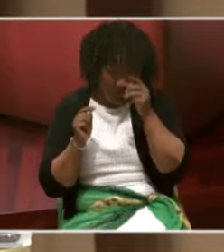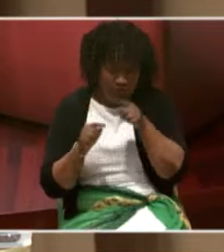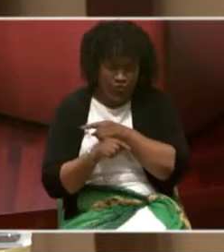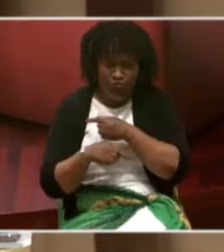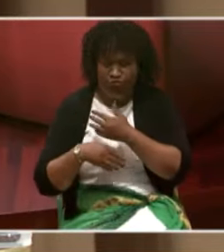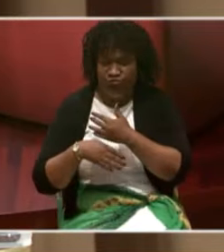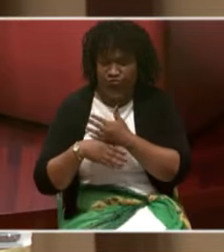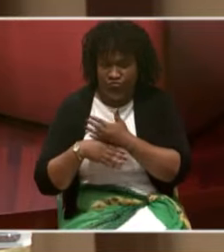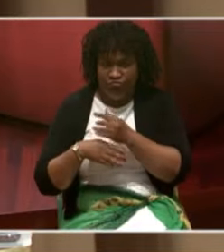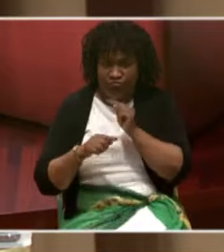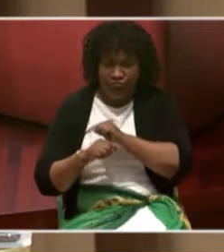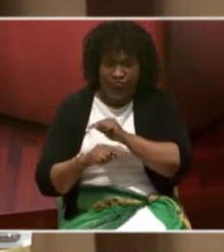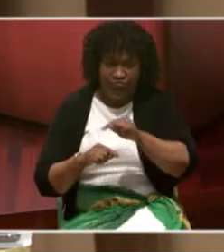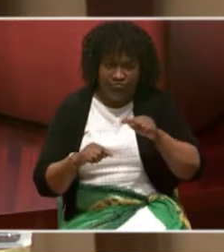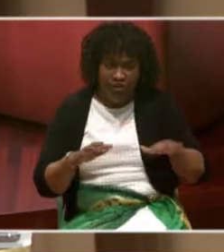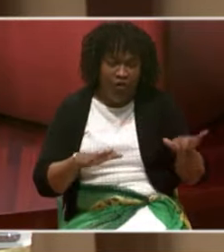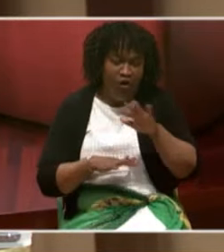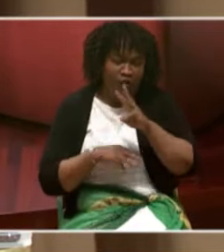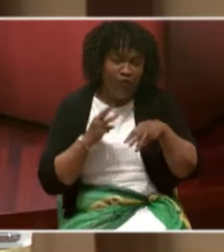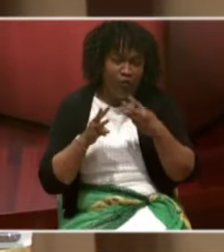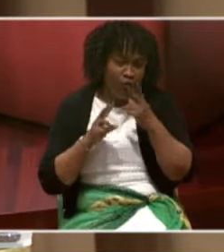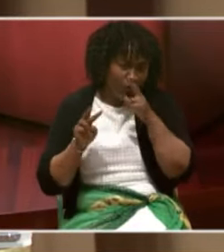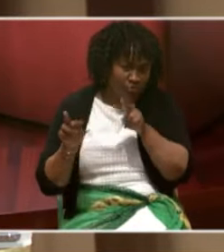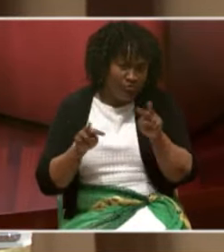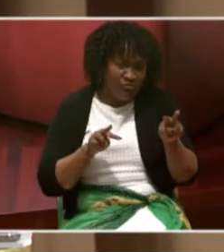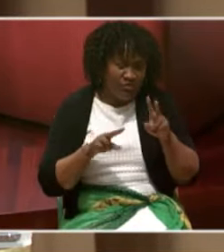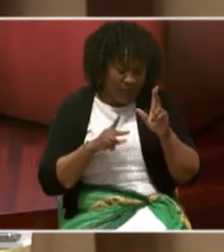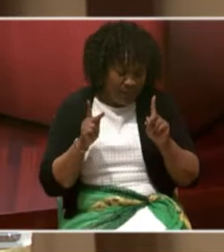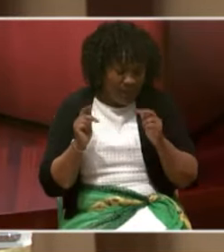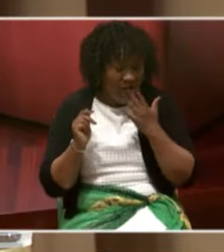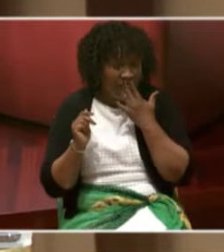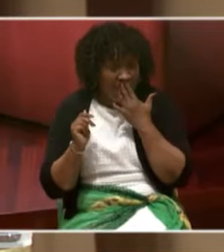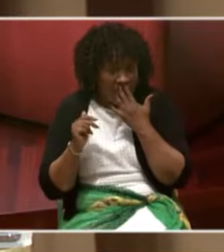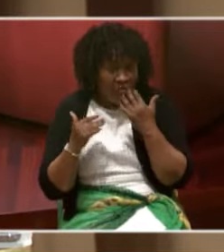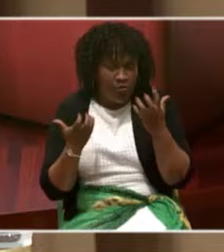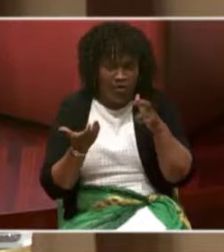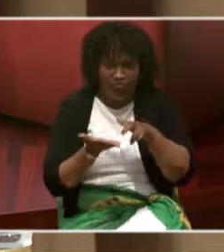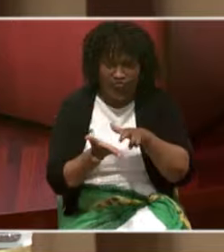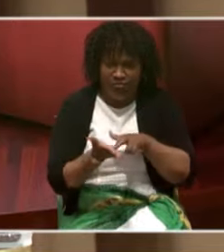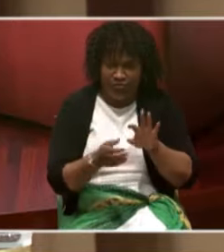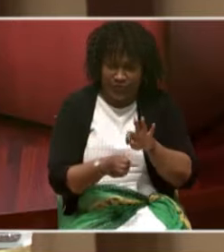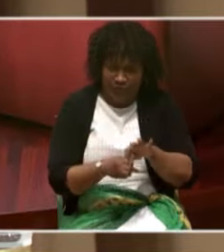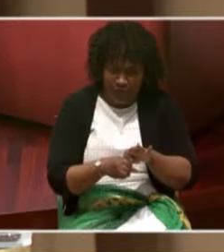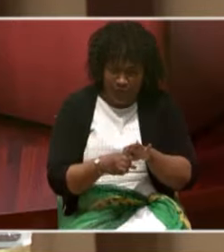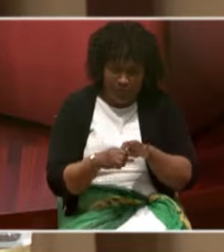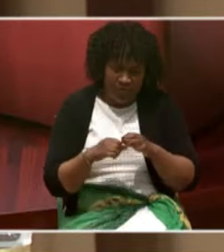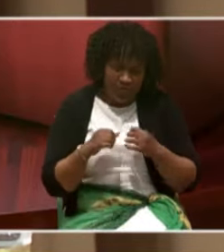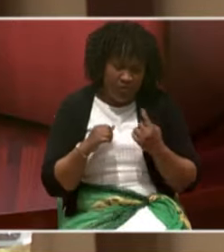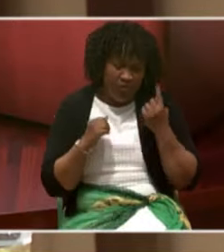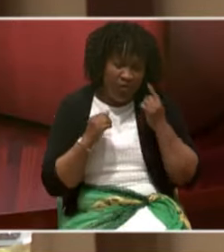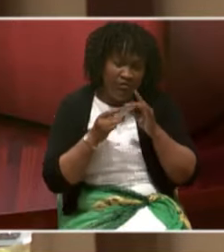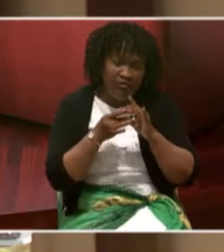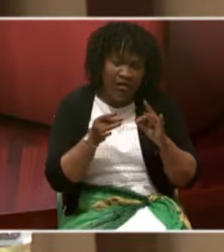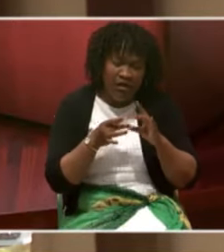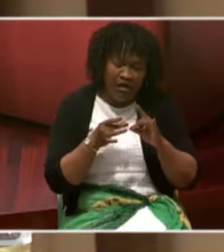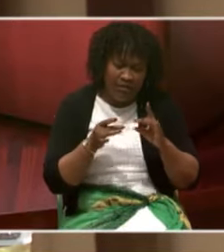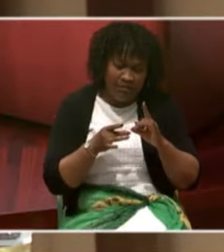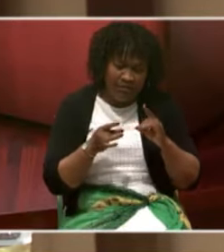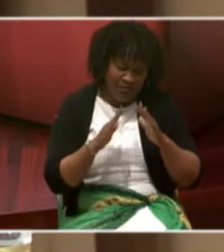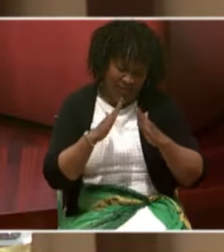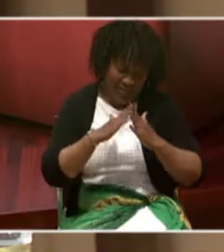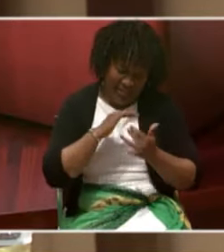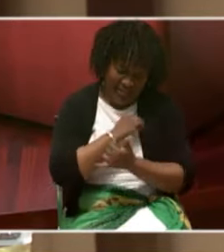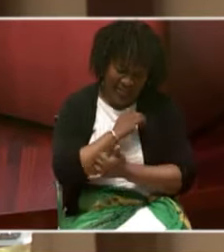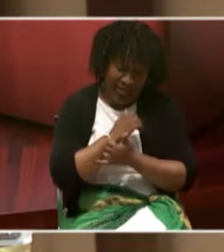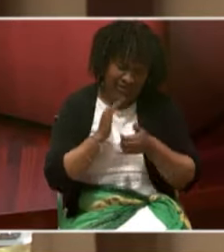and pray." And the major said, "Troopers, advance." You saw these men putting on their gas masks. They